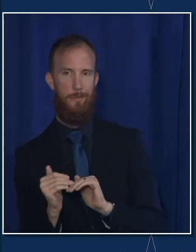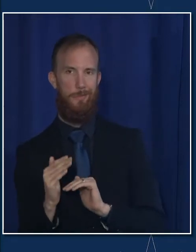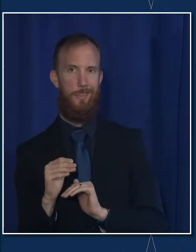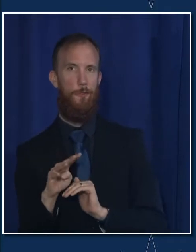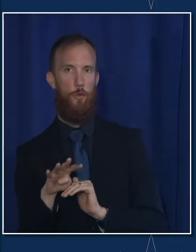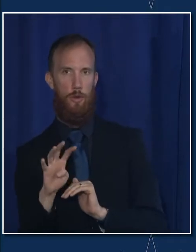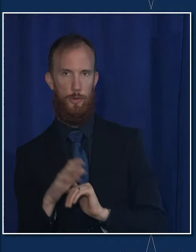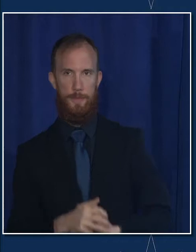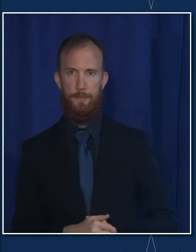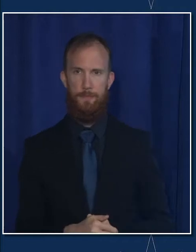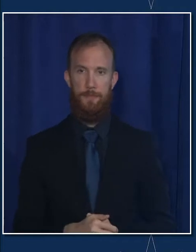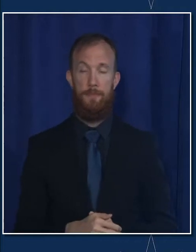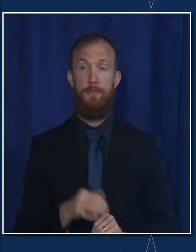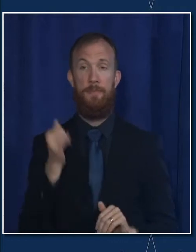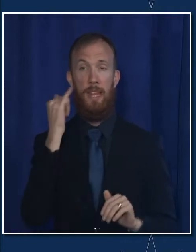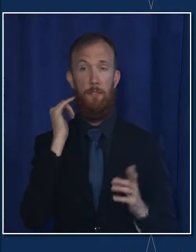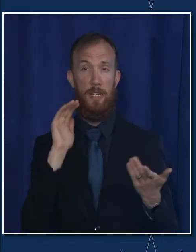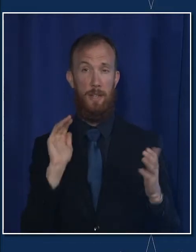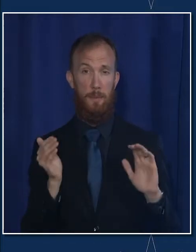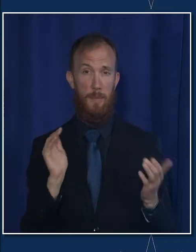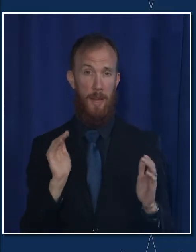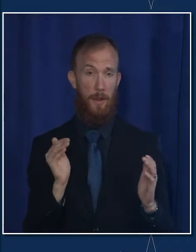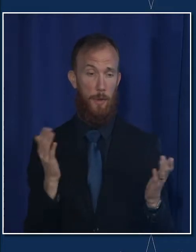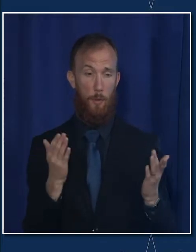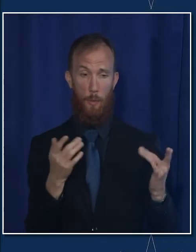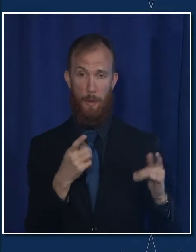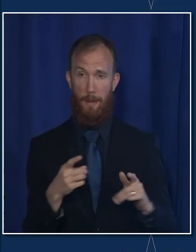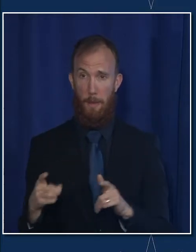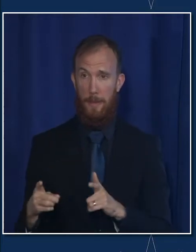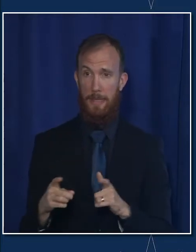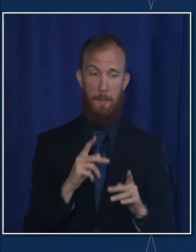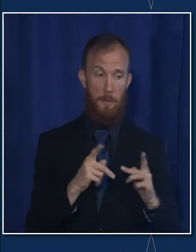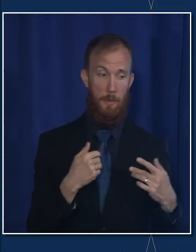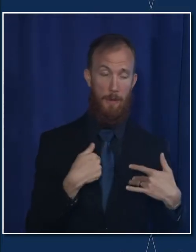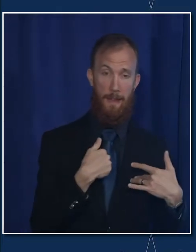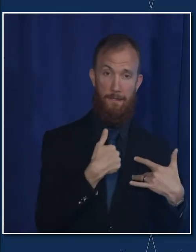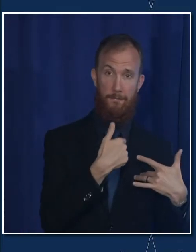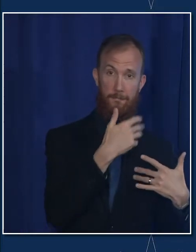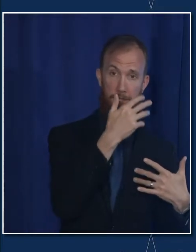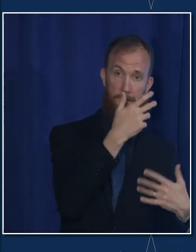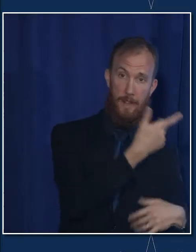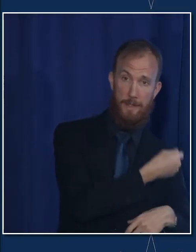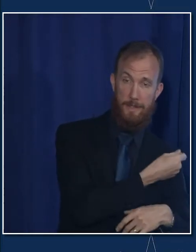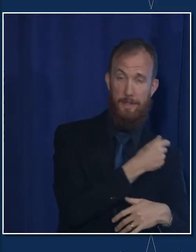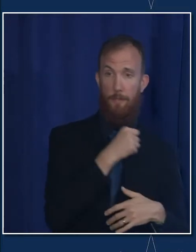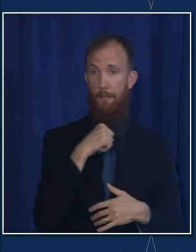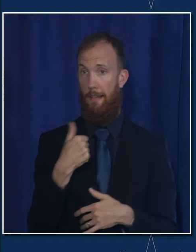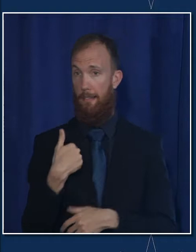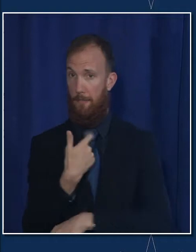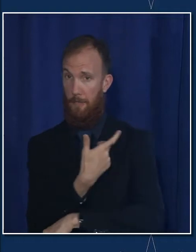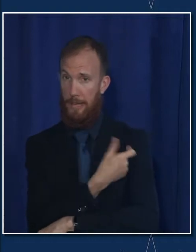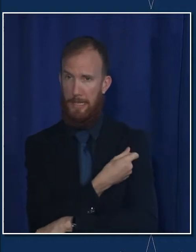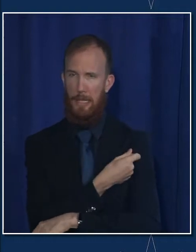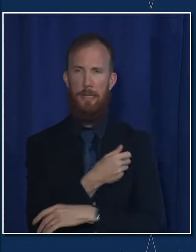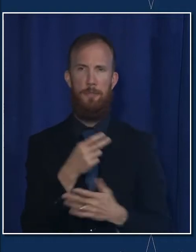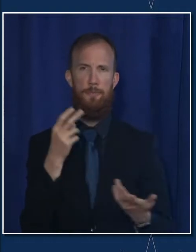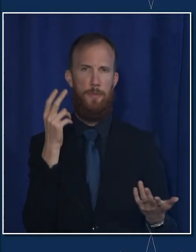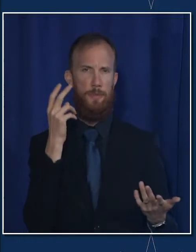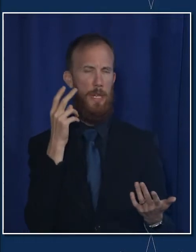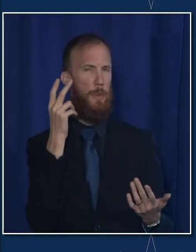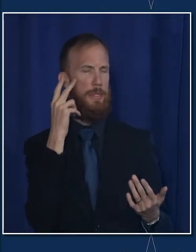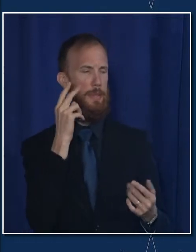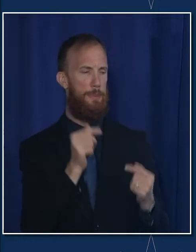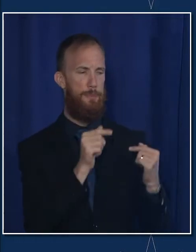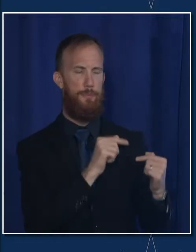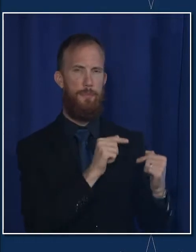So if we do some comparison between what is happening for case rates among unvaccinated versus fully vaccinated Chicagoans, you see going back to